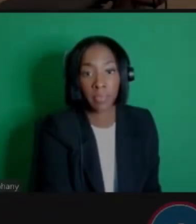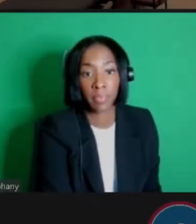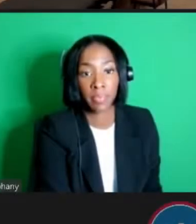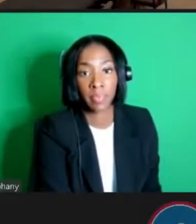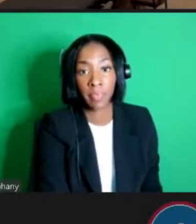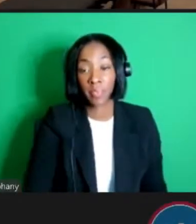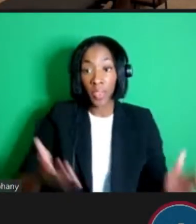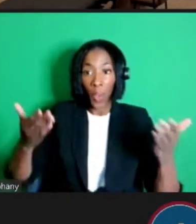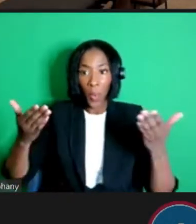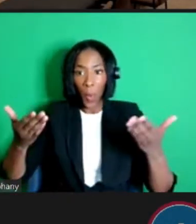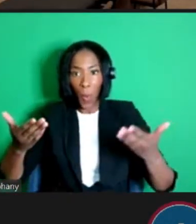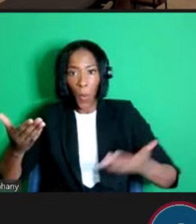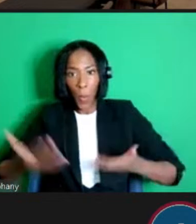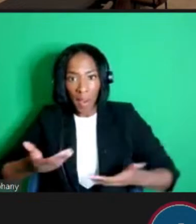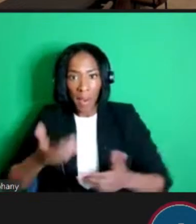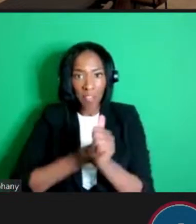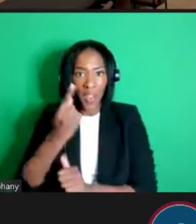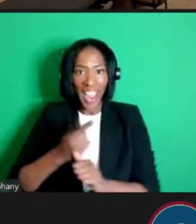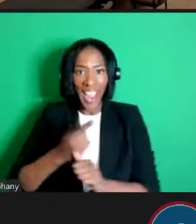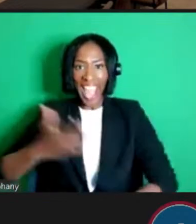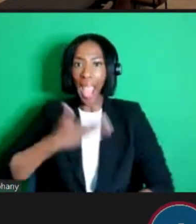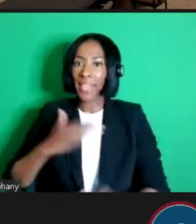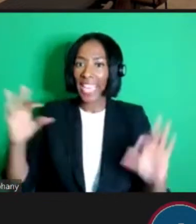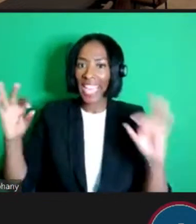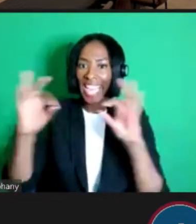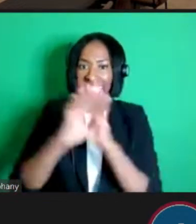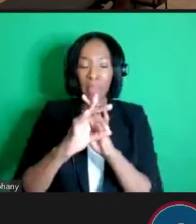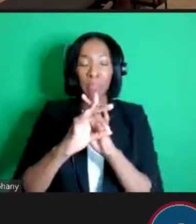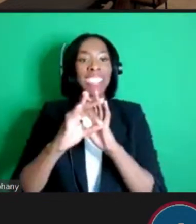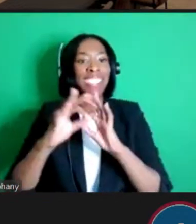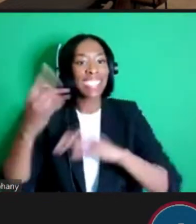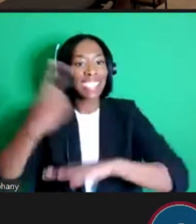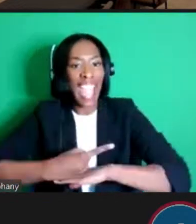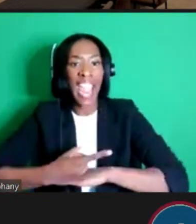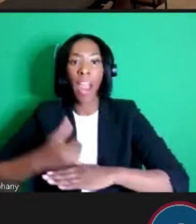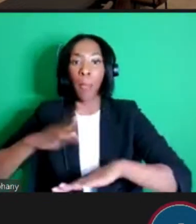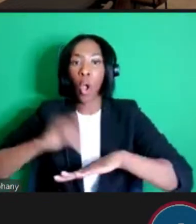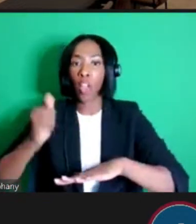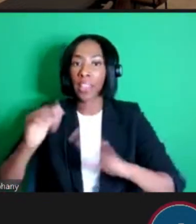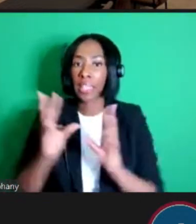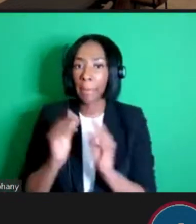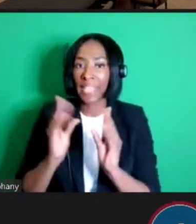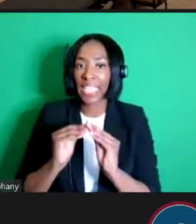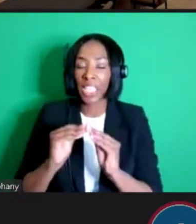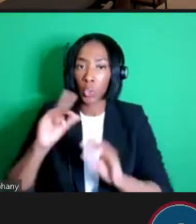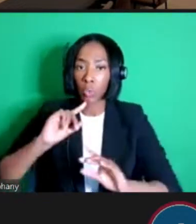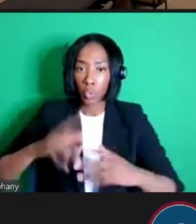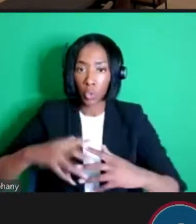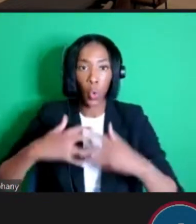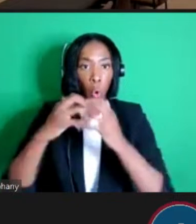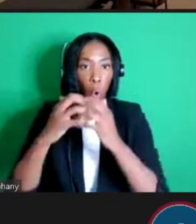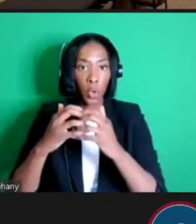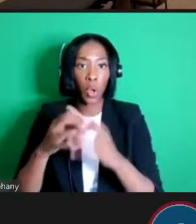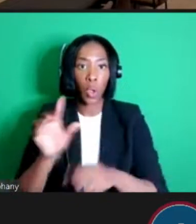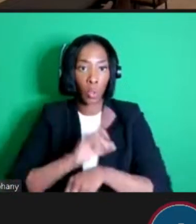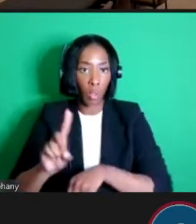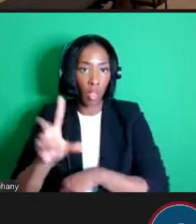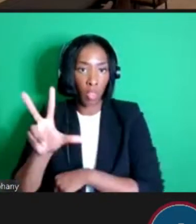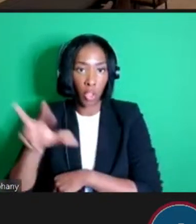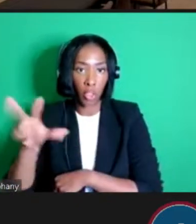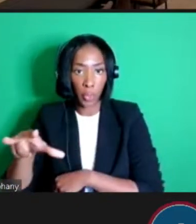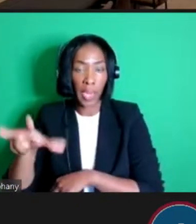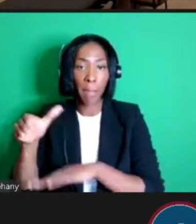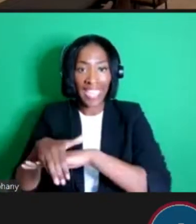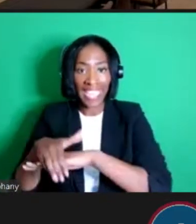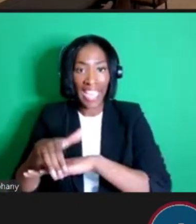Happy Eclipse Day. I'm calling to order this meeting. It is 1:31 PM. As a reminder, please turn off cell